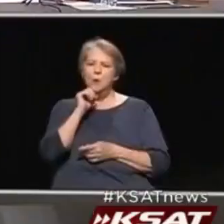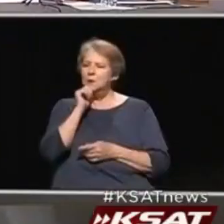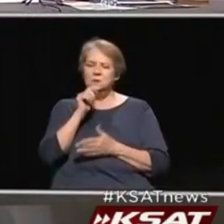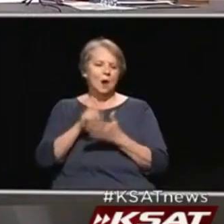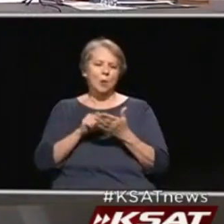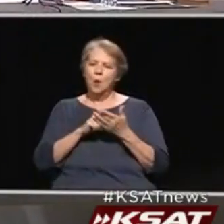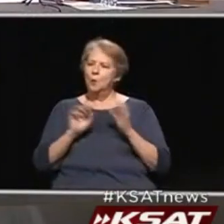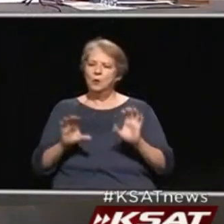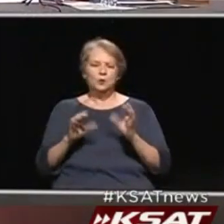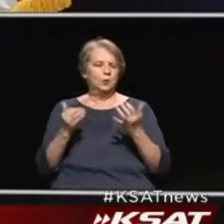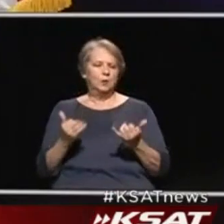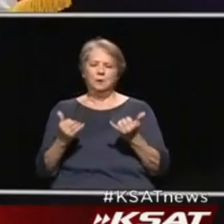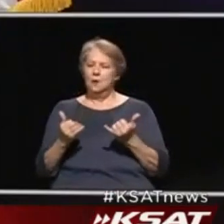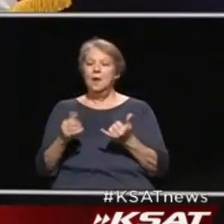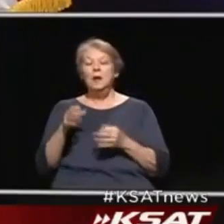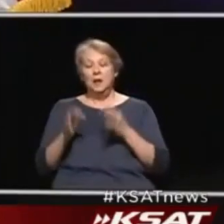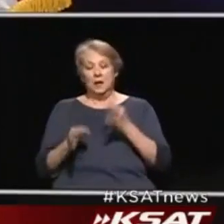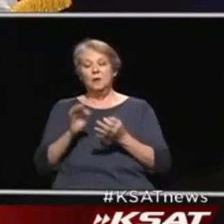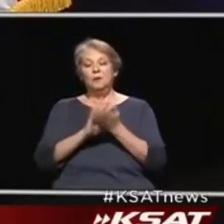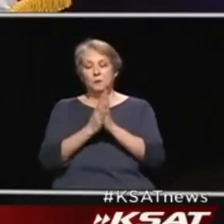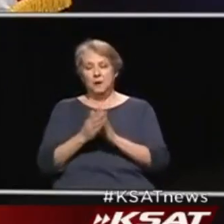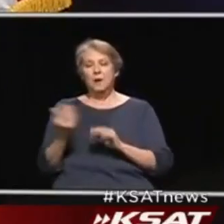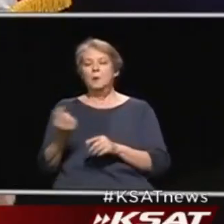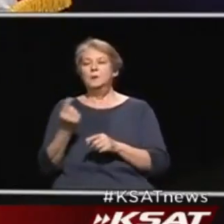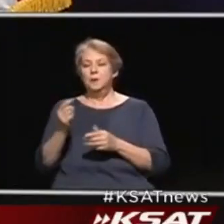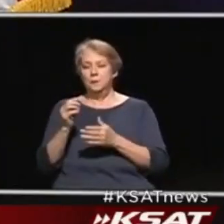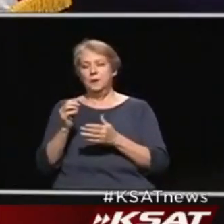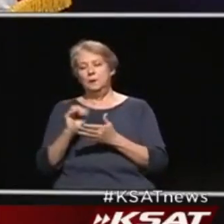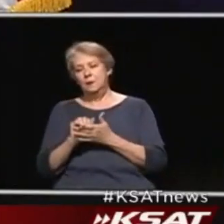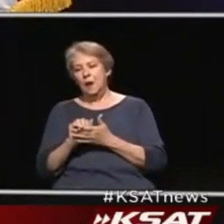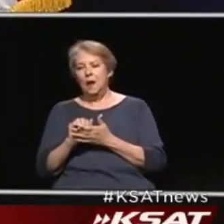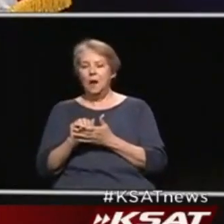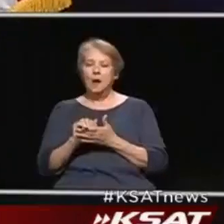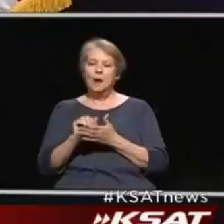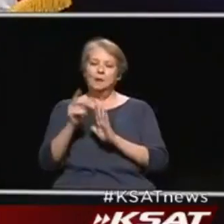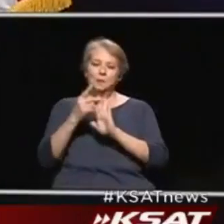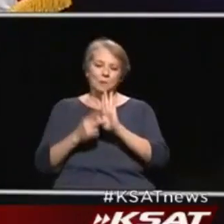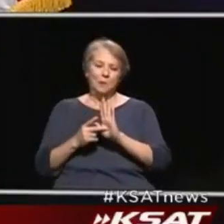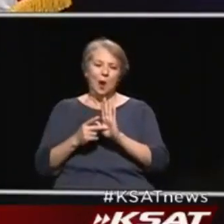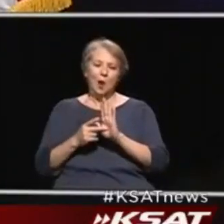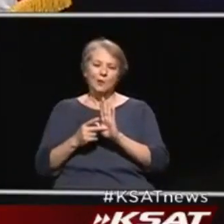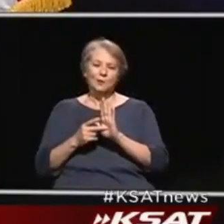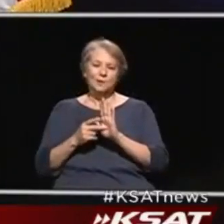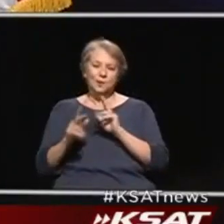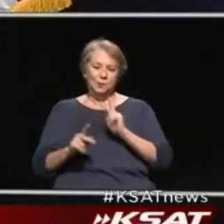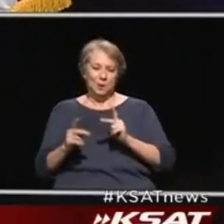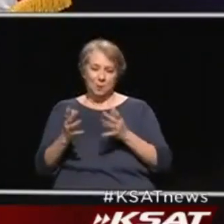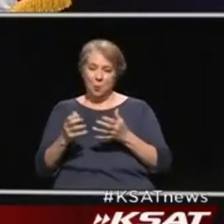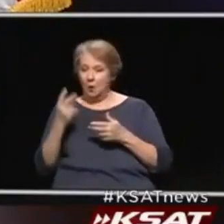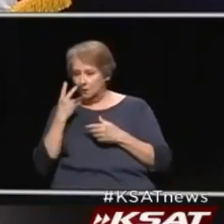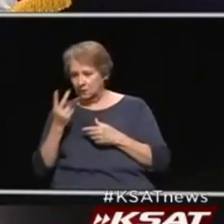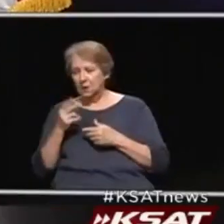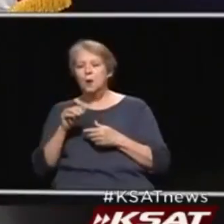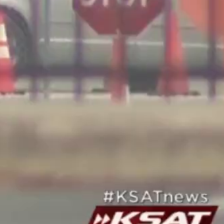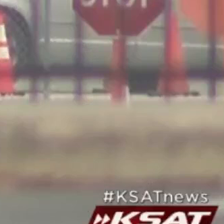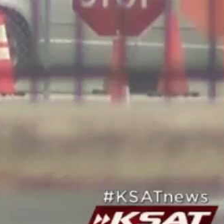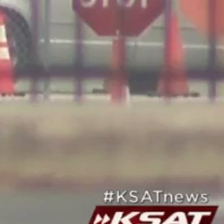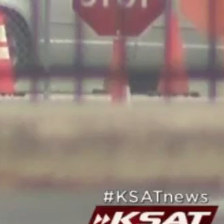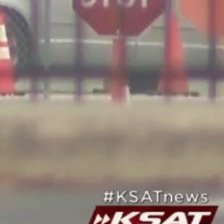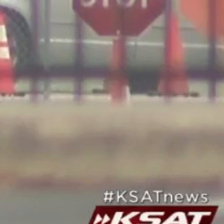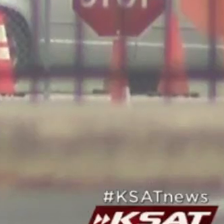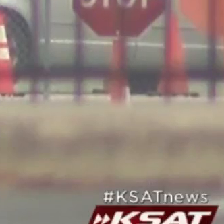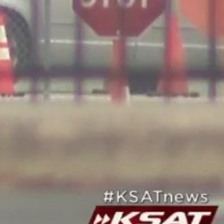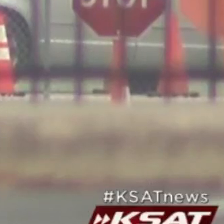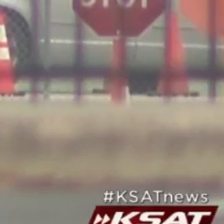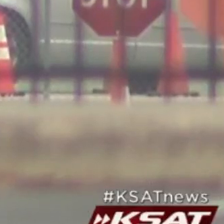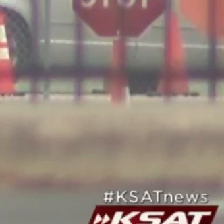data. If that becomes something that policymakers would like to see, that would be something we would have to start doing moving forward.